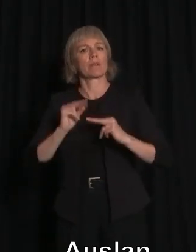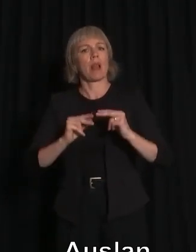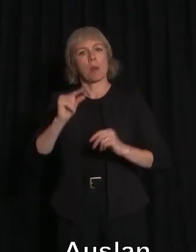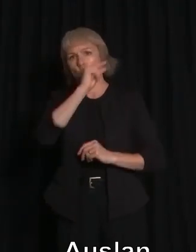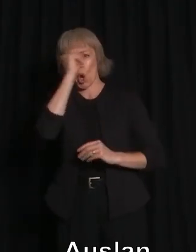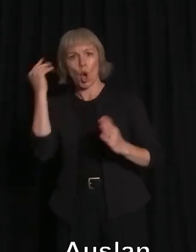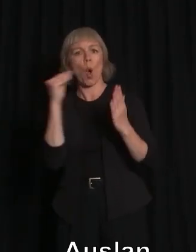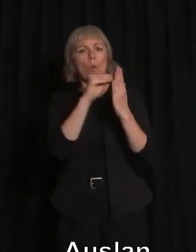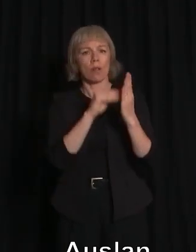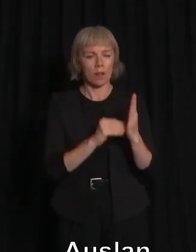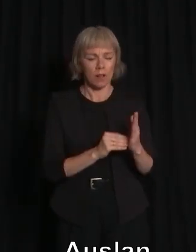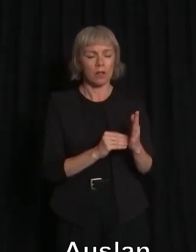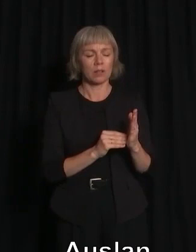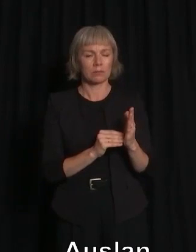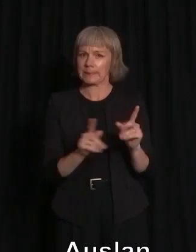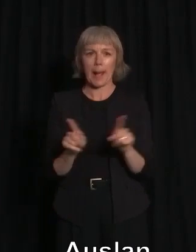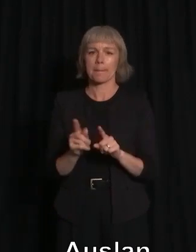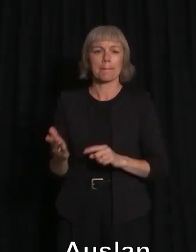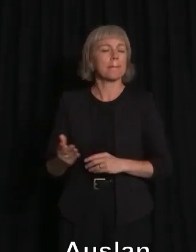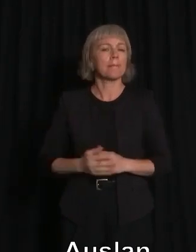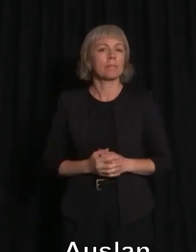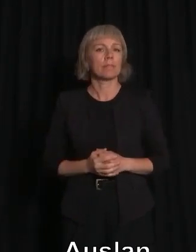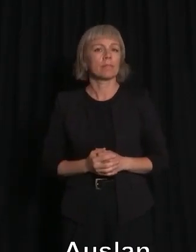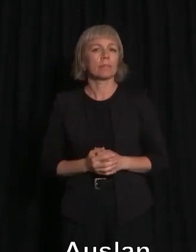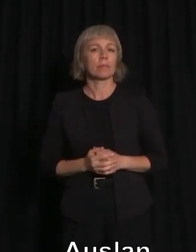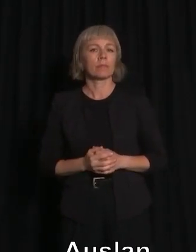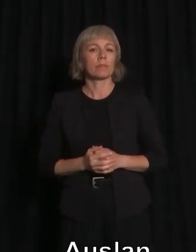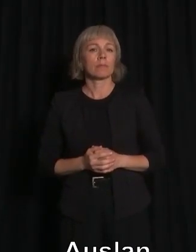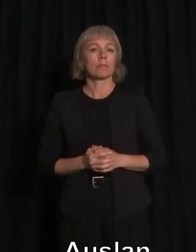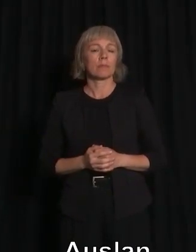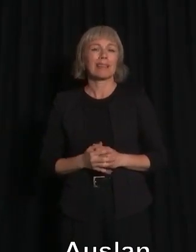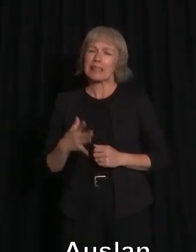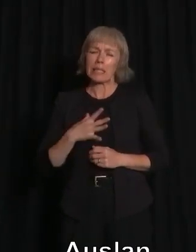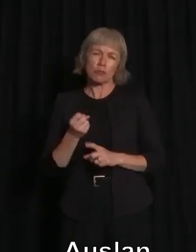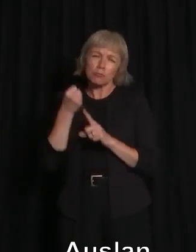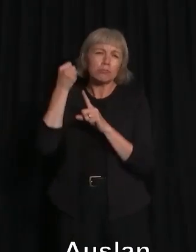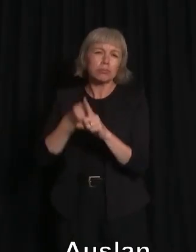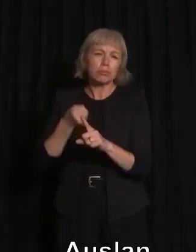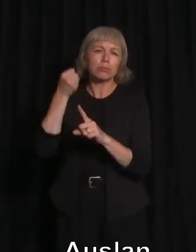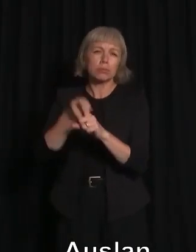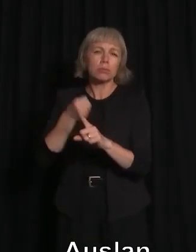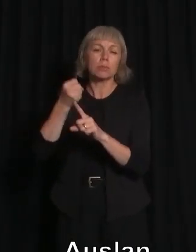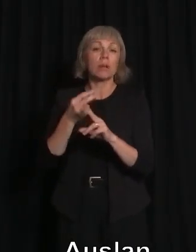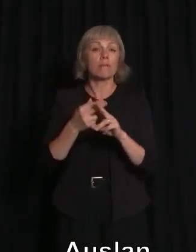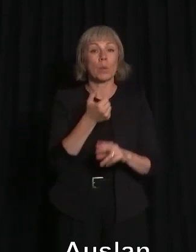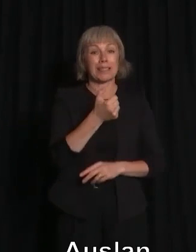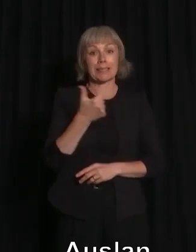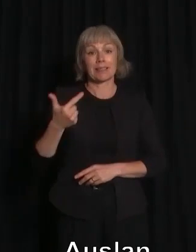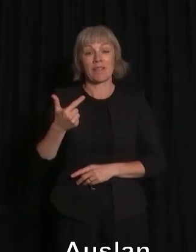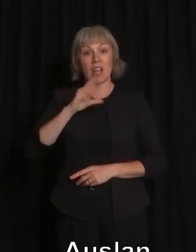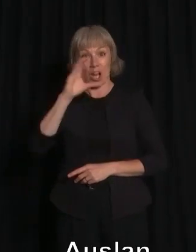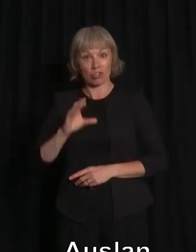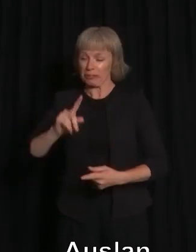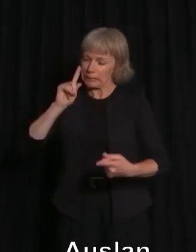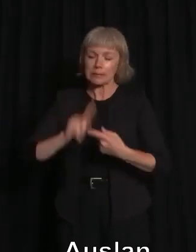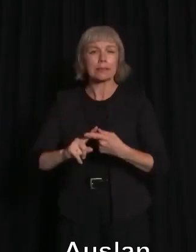We must also redouble our efforts to end criminalization in the 67 countries in which it is still